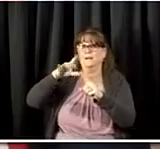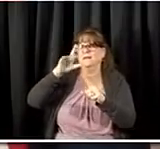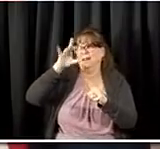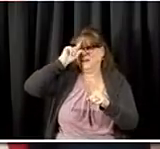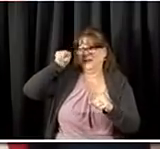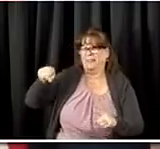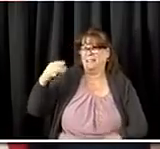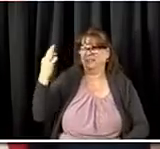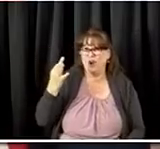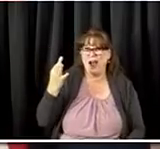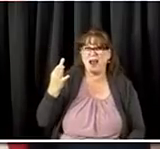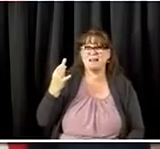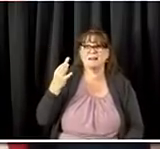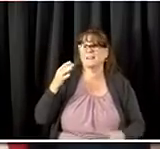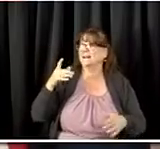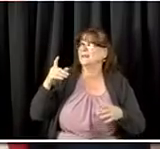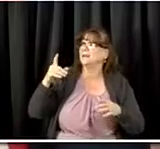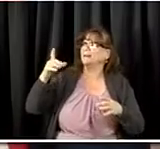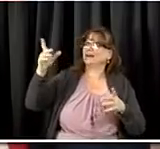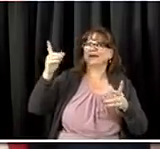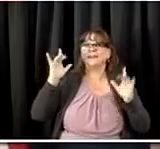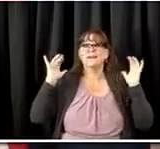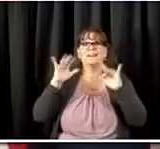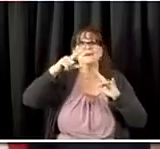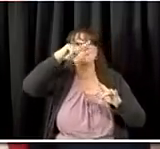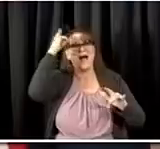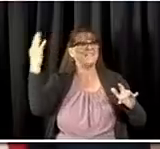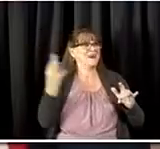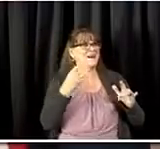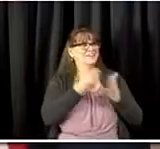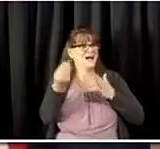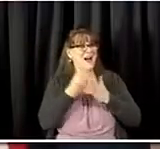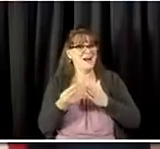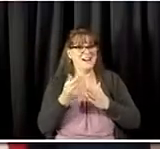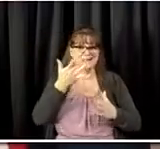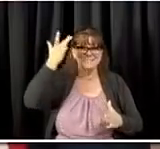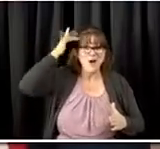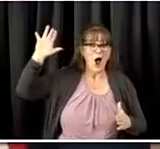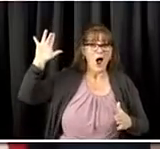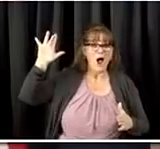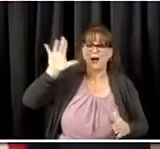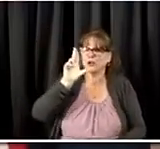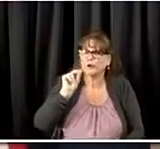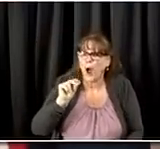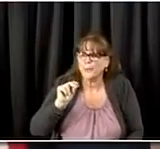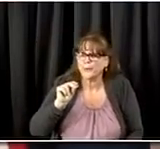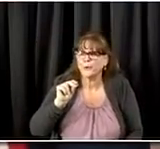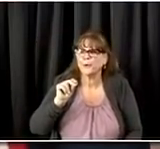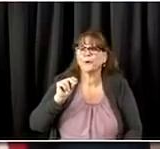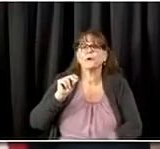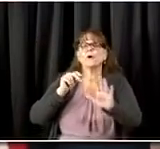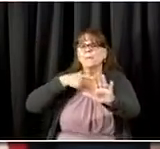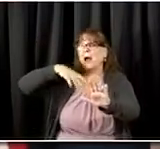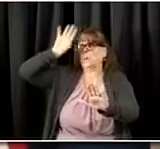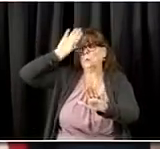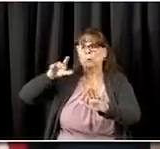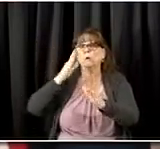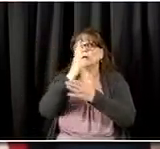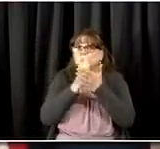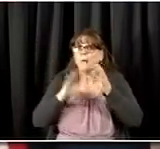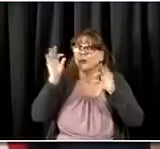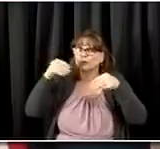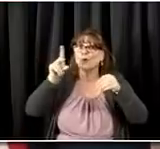a smart thing to do during the pandemic. Of course, the stores are open, people can shop. I hope they're having sales, but make sure to